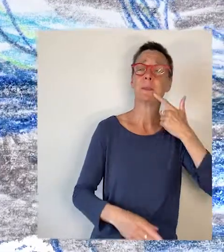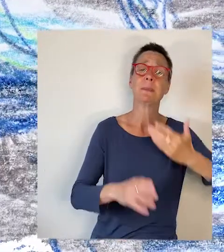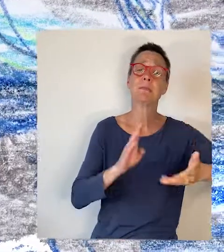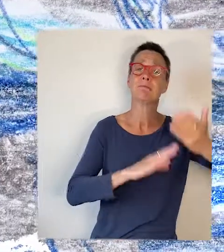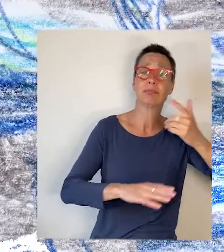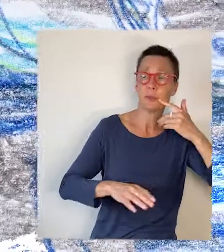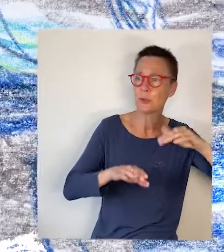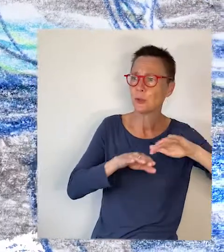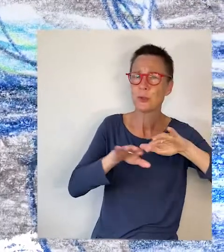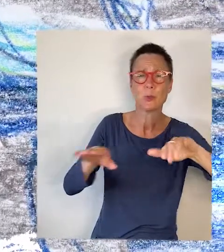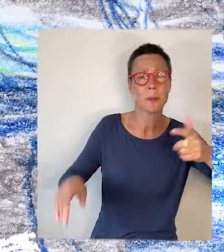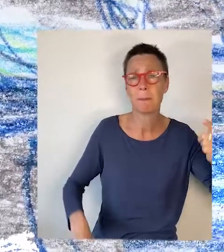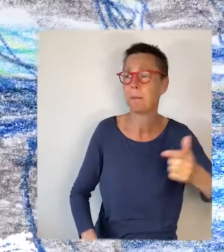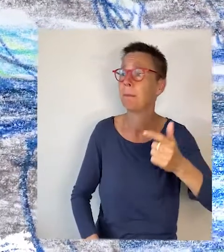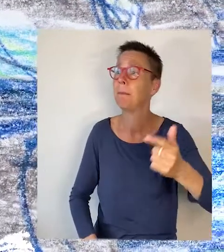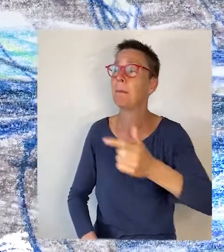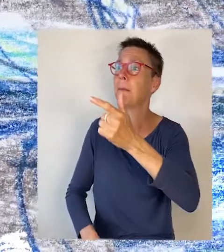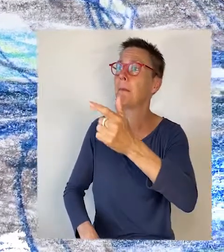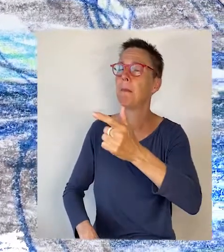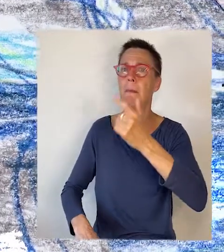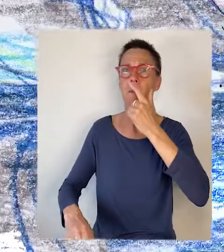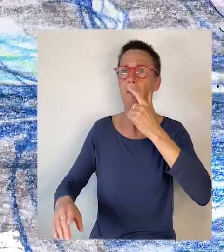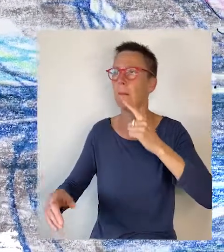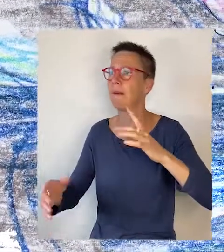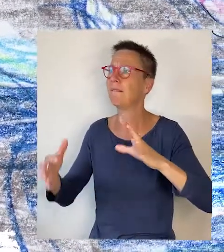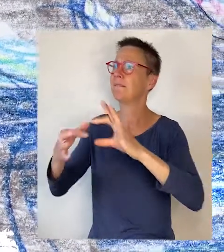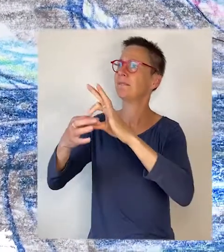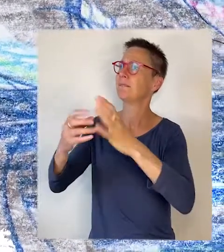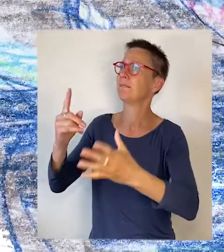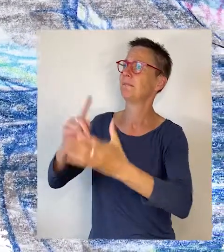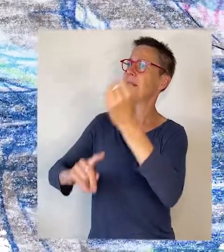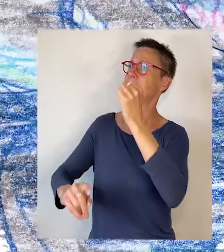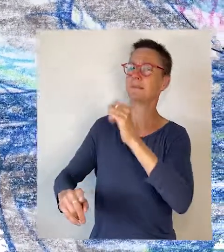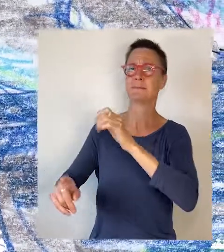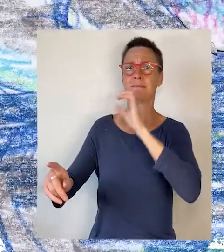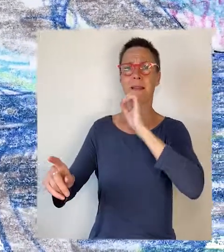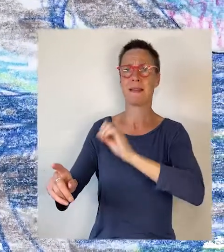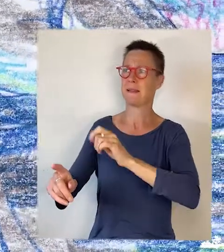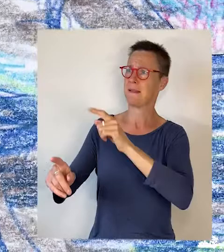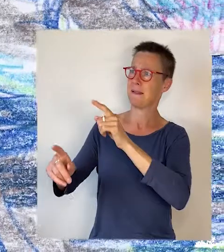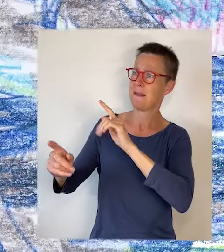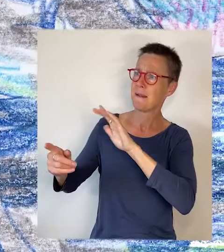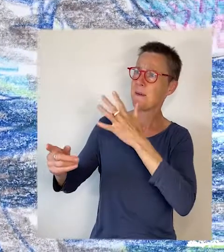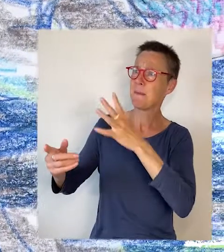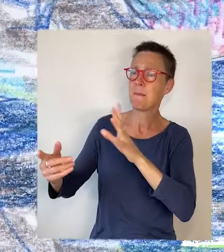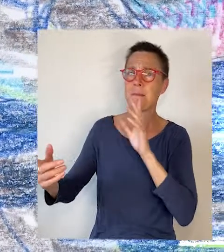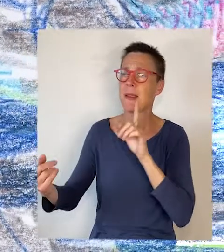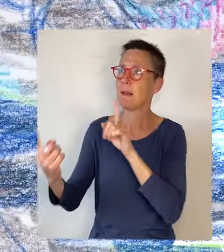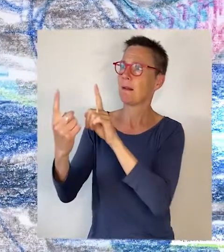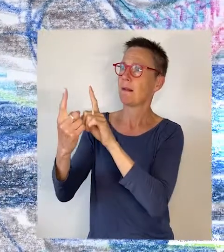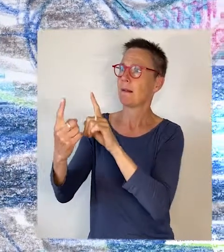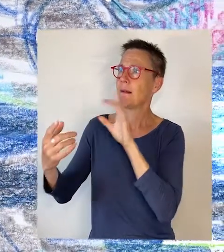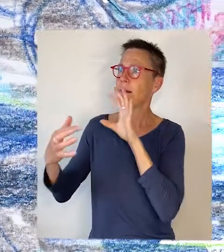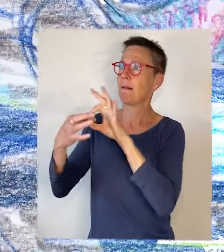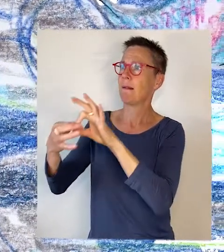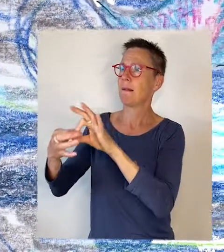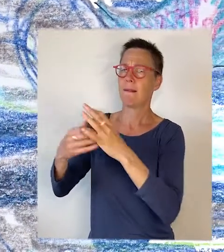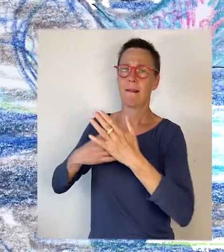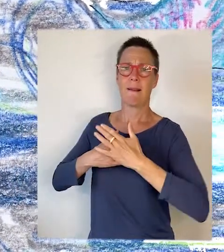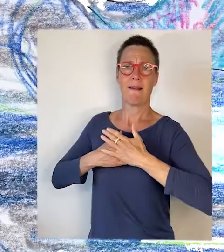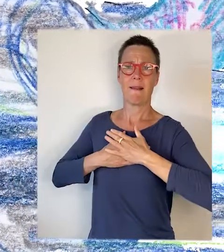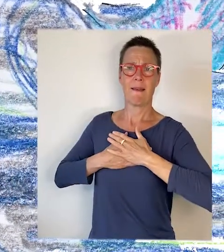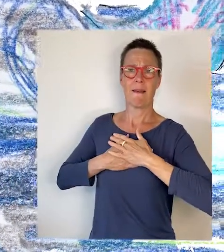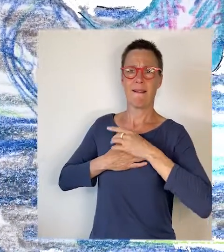followed her heart to the shore. Fisherman Jim had been her reason for